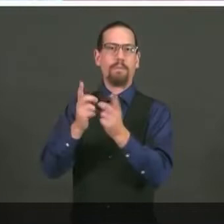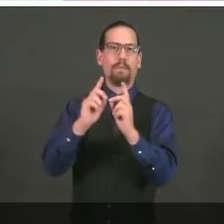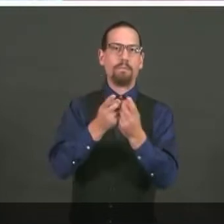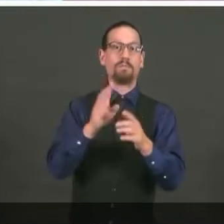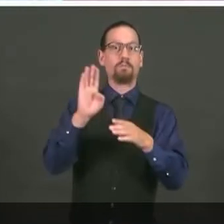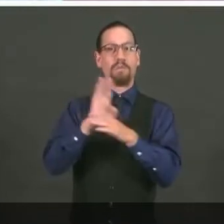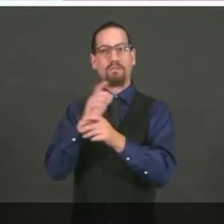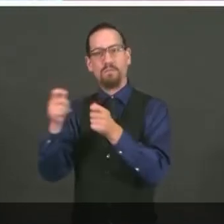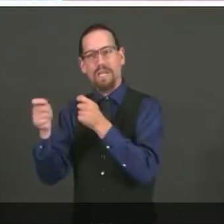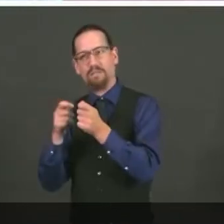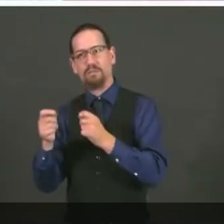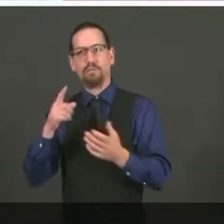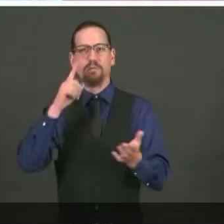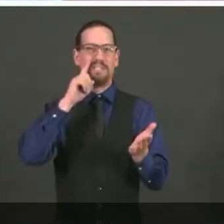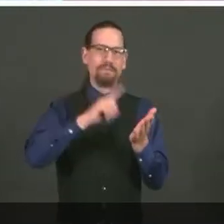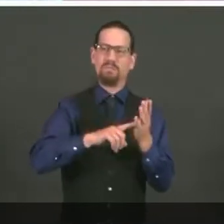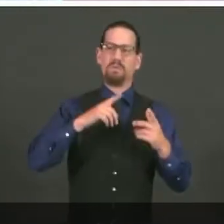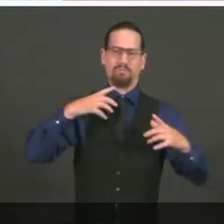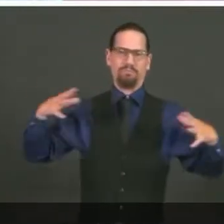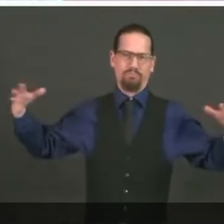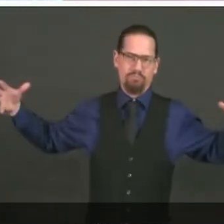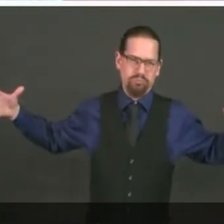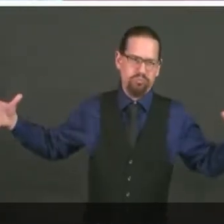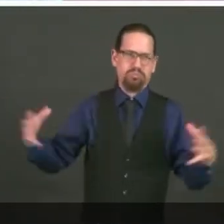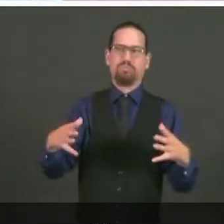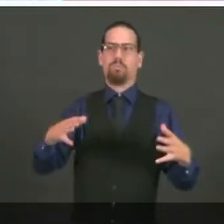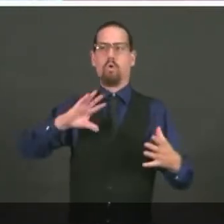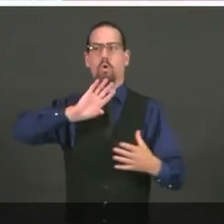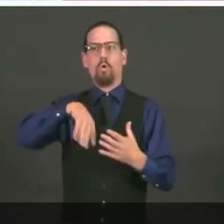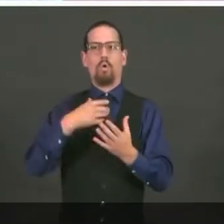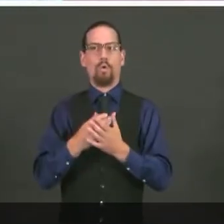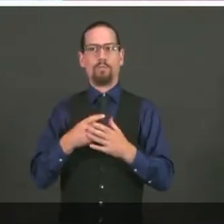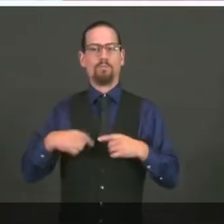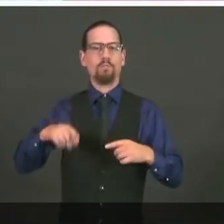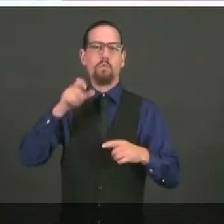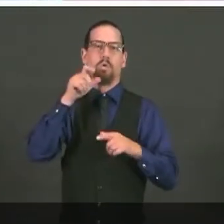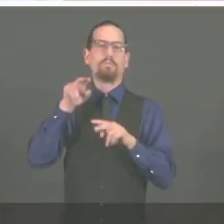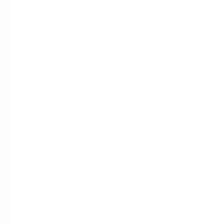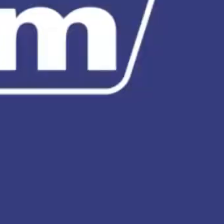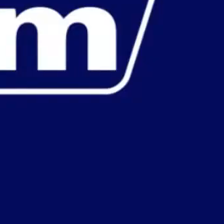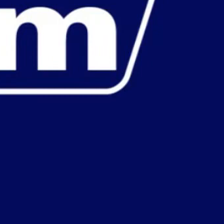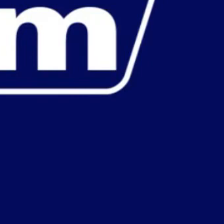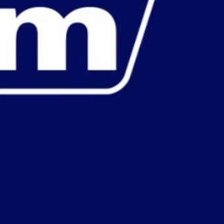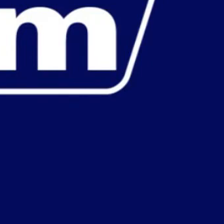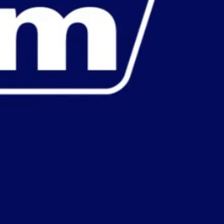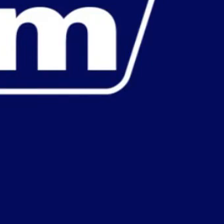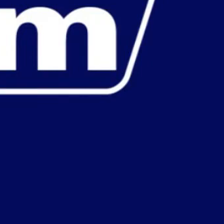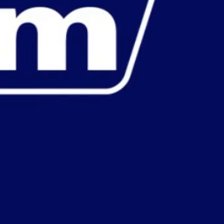inspectors out there. We have folks monitoring the ferry. We need to do something different in Block Island.